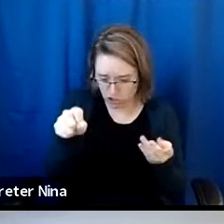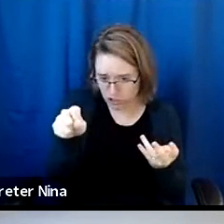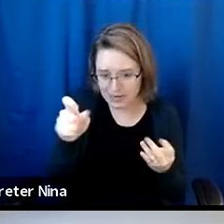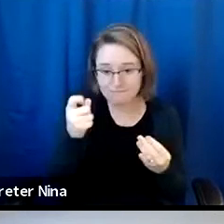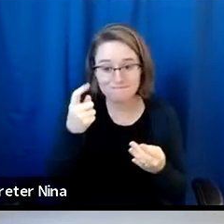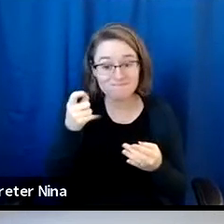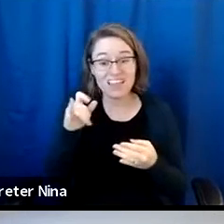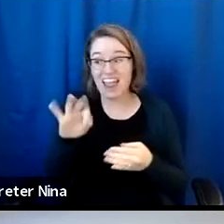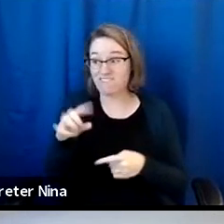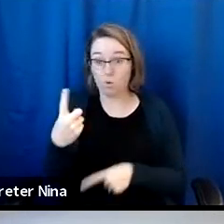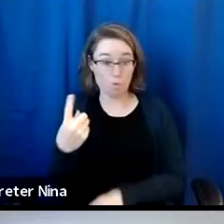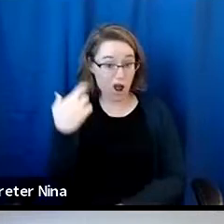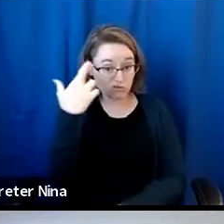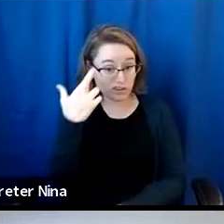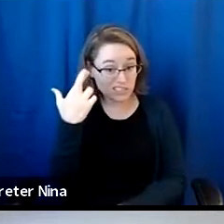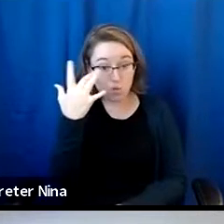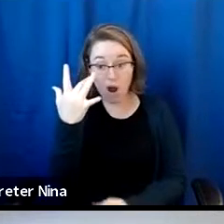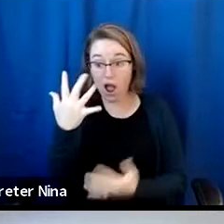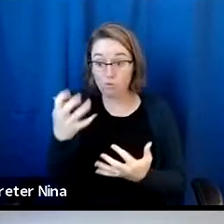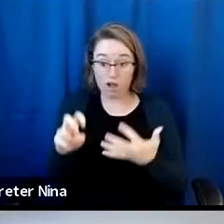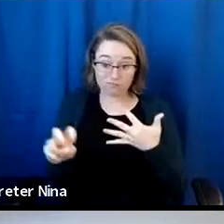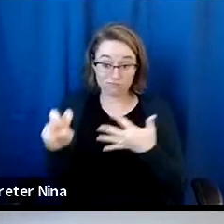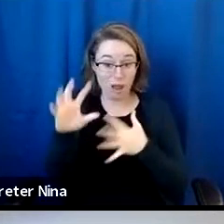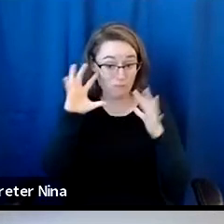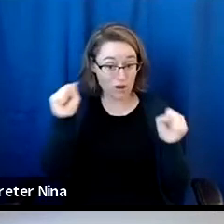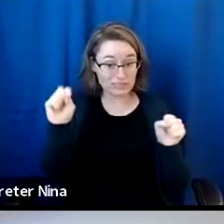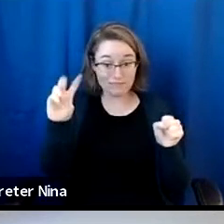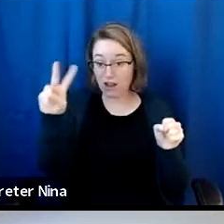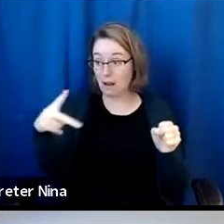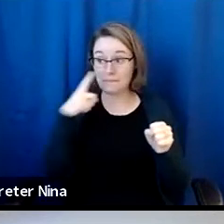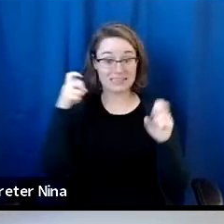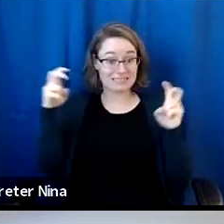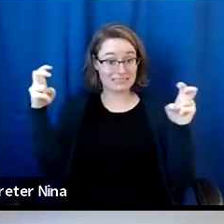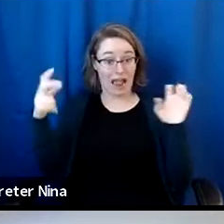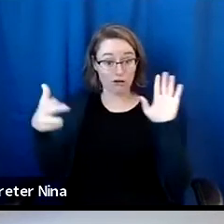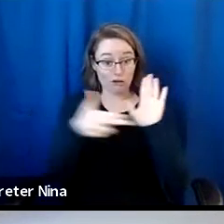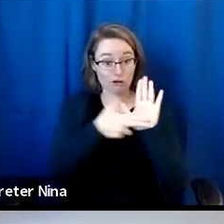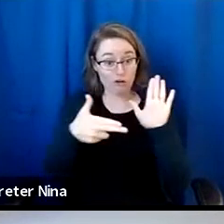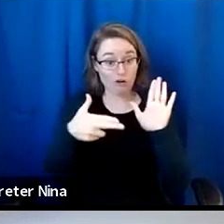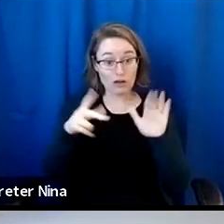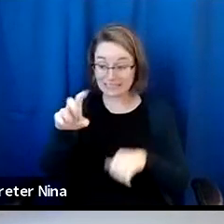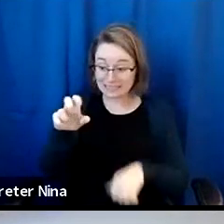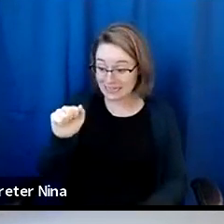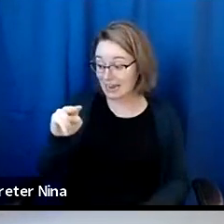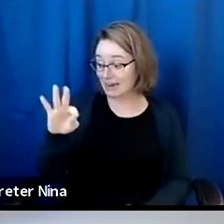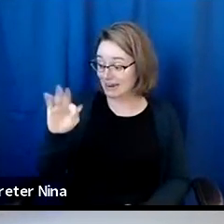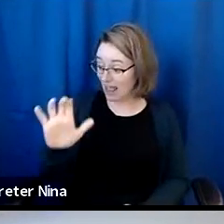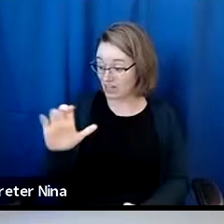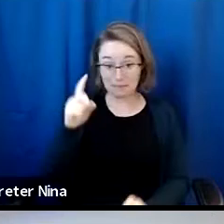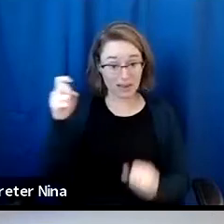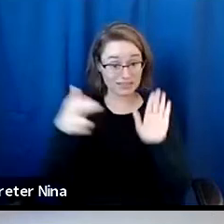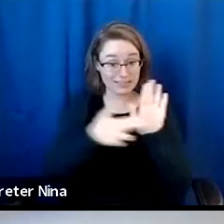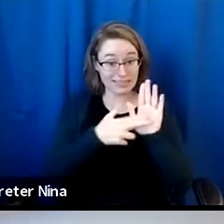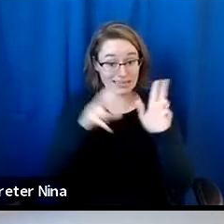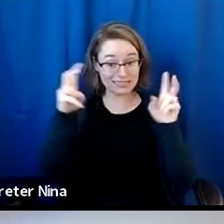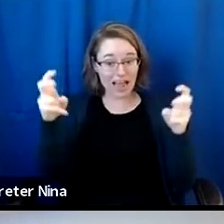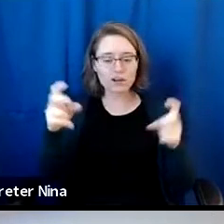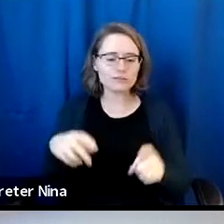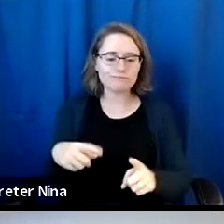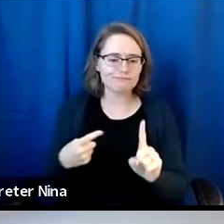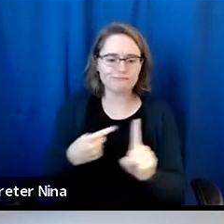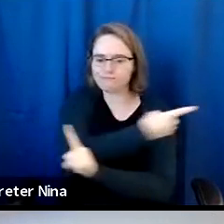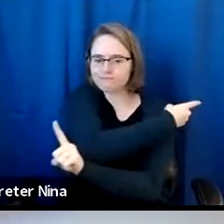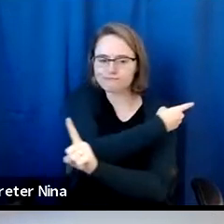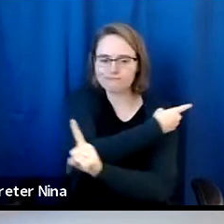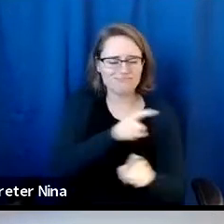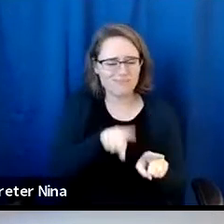that's the only reason why you want to be a president, a vice president, a dean, a faculty member for that matter, then I think you're going to miss the mark. And you're also not